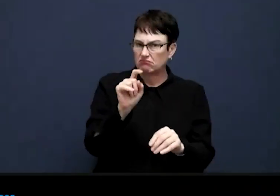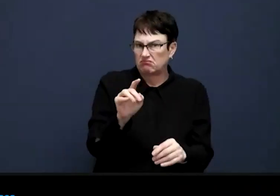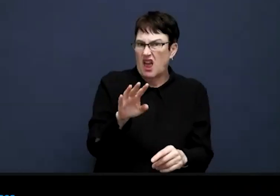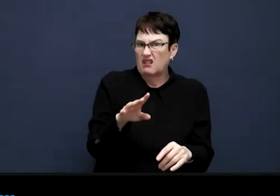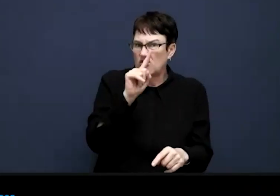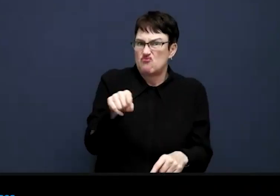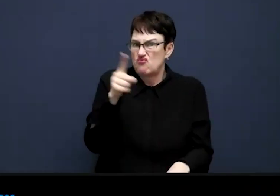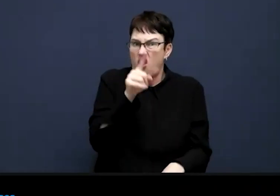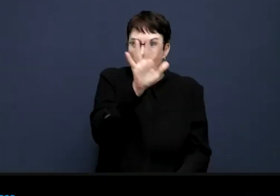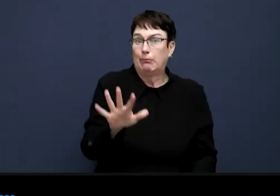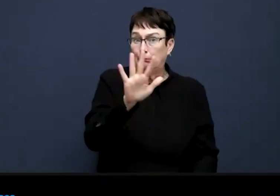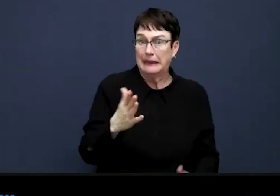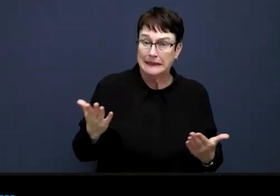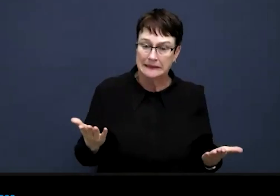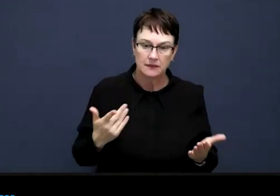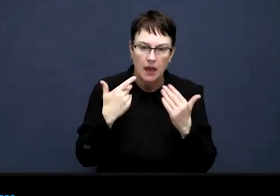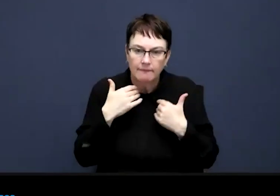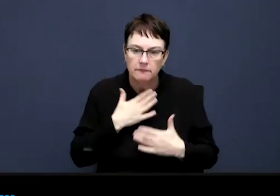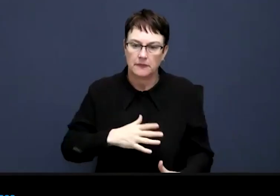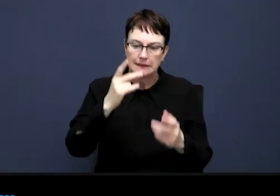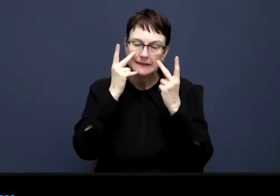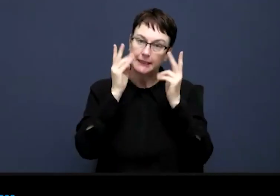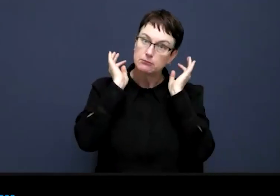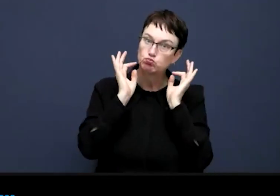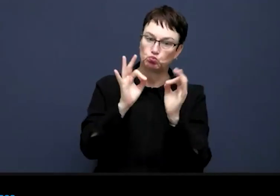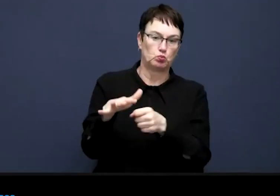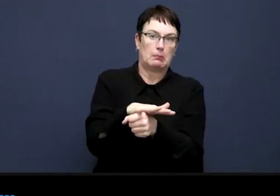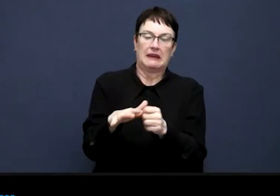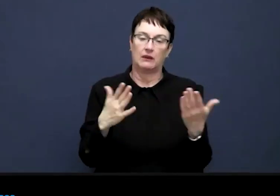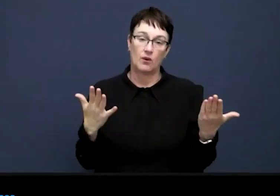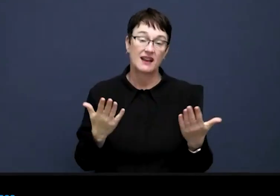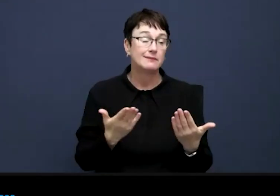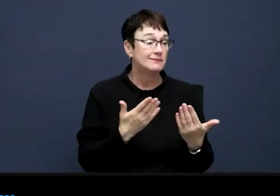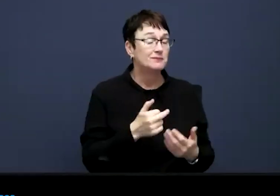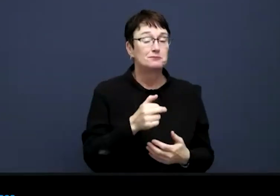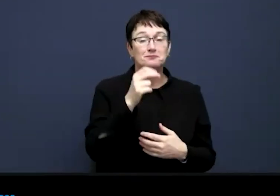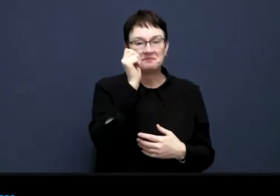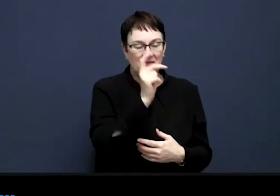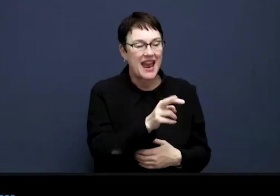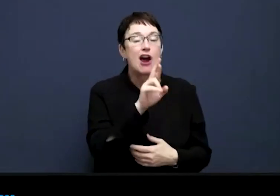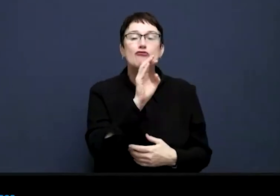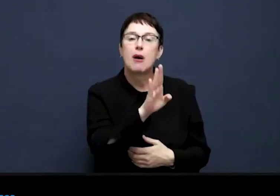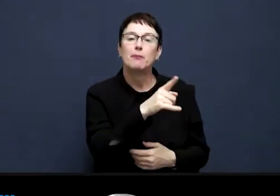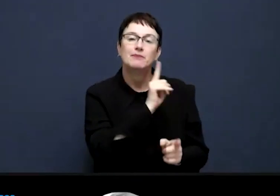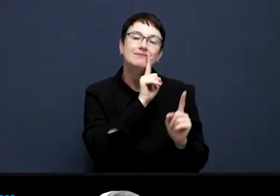liked PDFs and then you ended up with a problem. So Rob, you have 1 minute to respond to that or reflect or whatever you want to do.